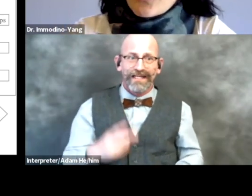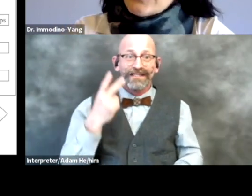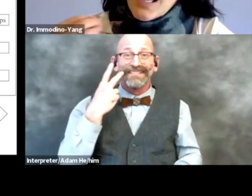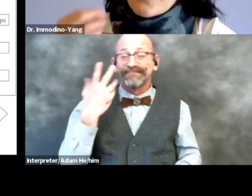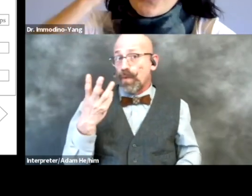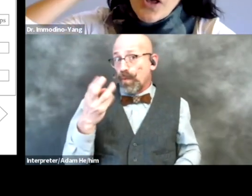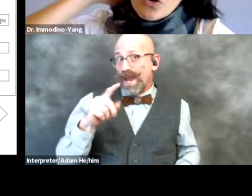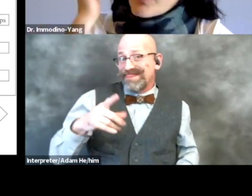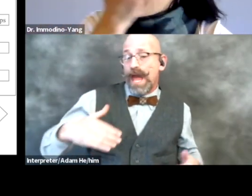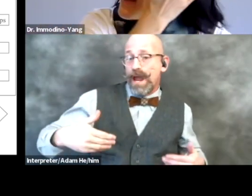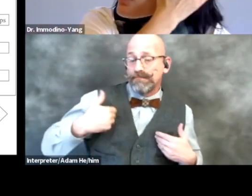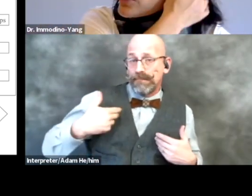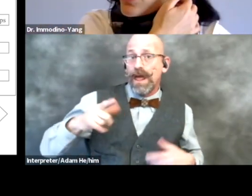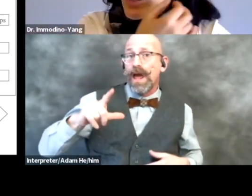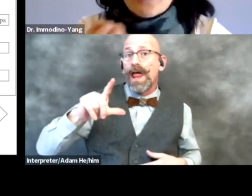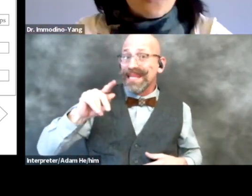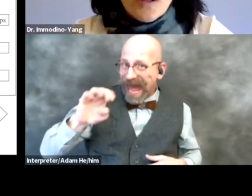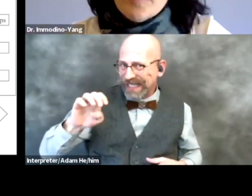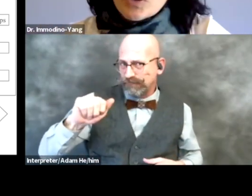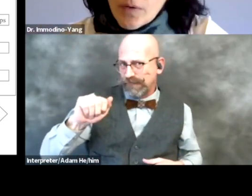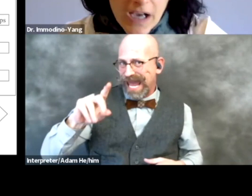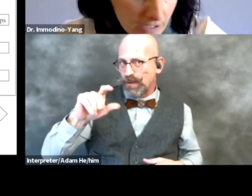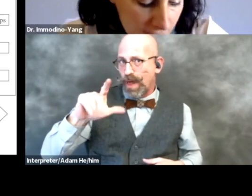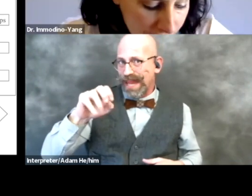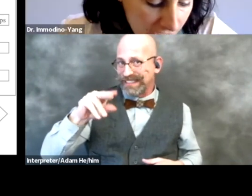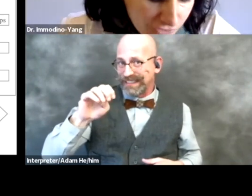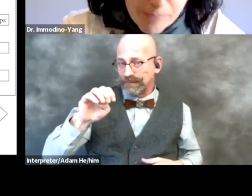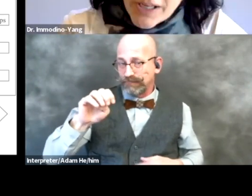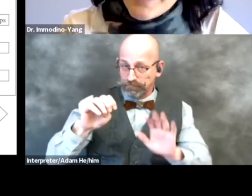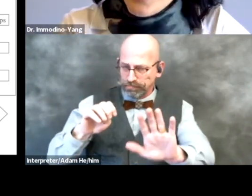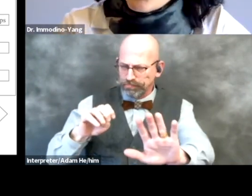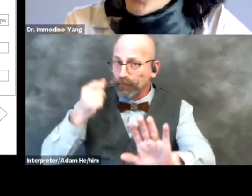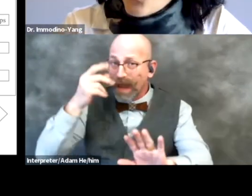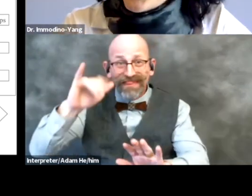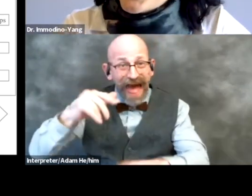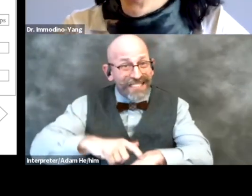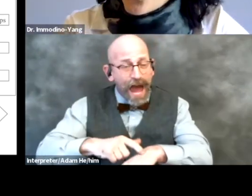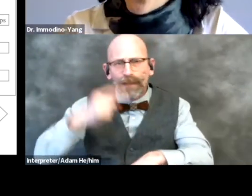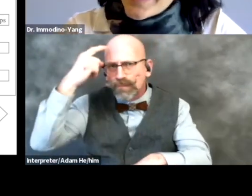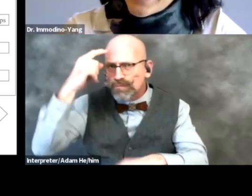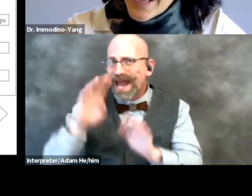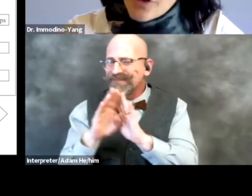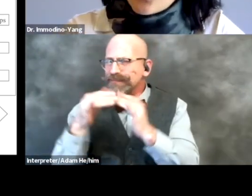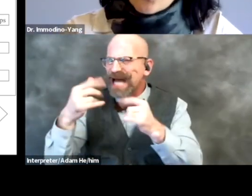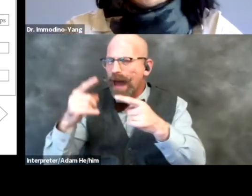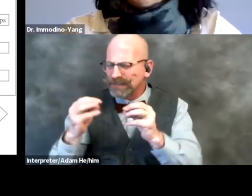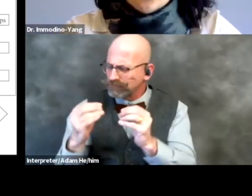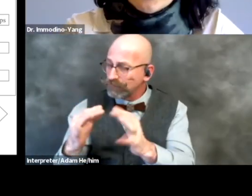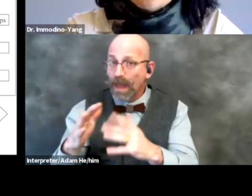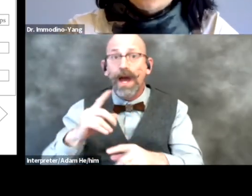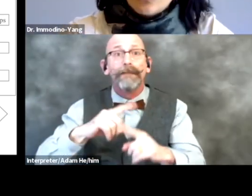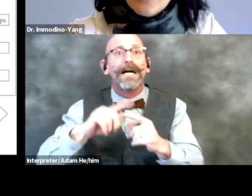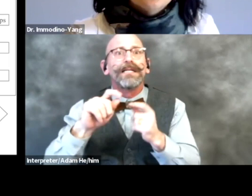by the way, there's a lot of subtle brain network development going on in this stage, but we don't really know what accounts for